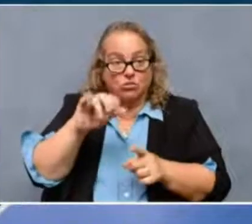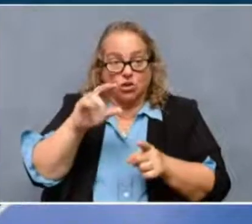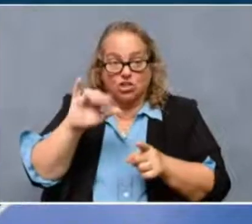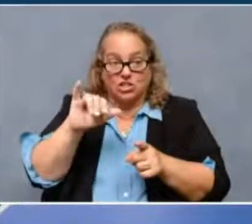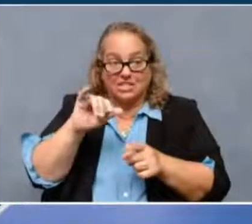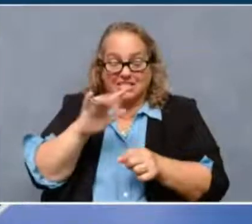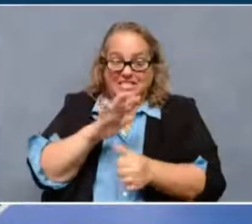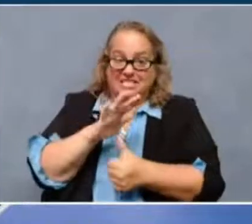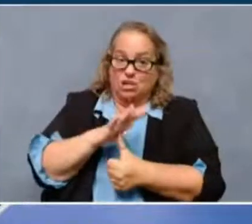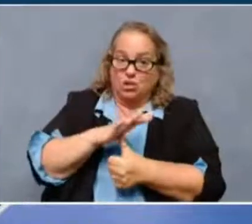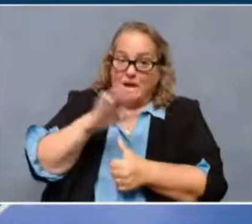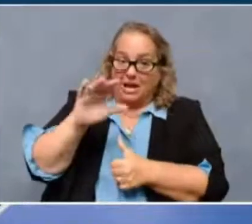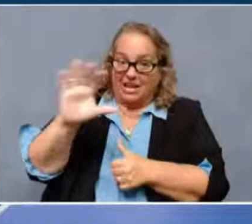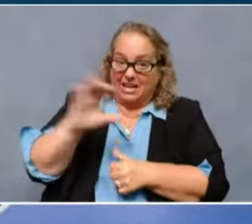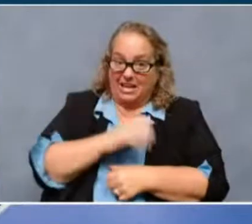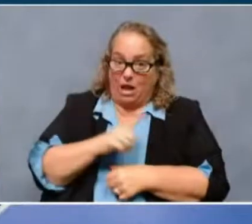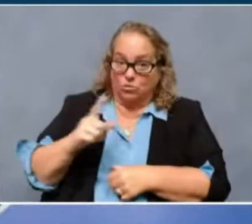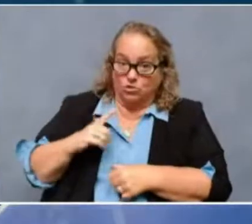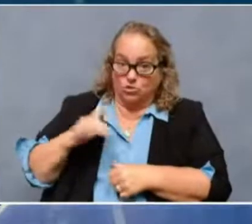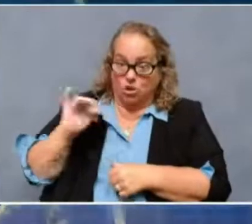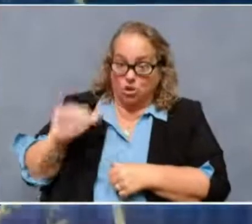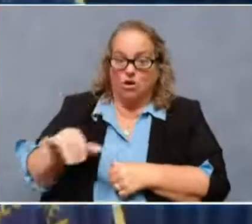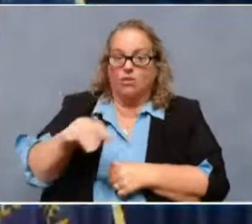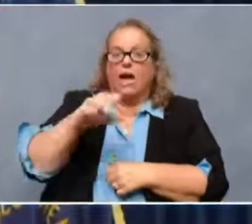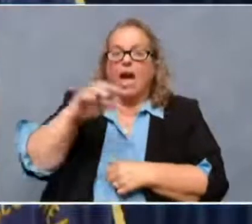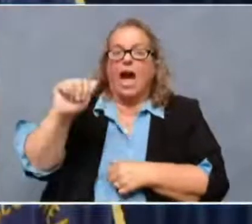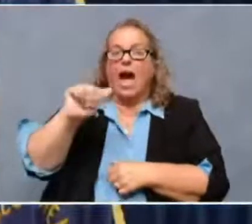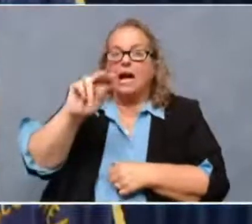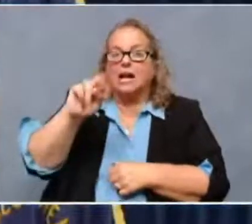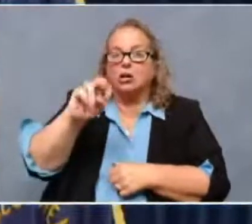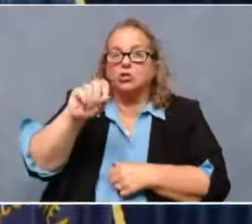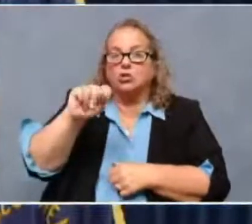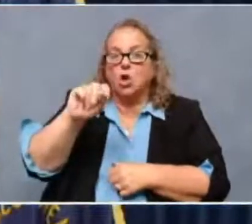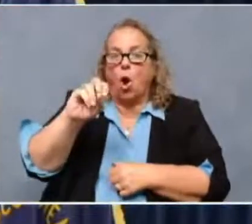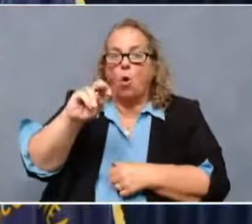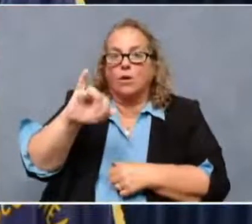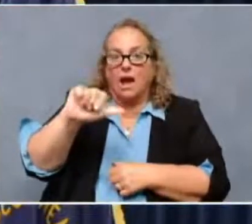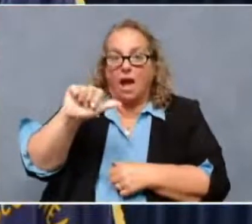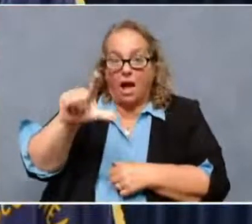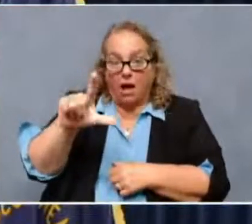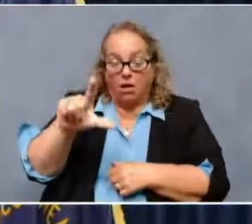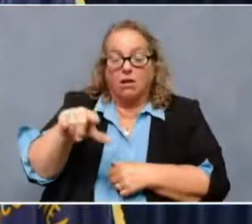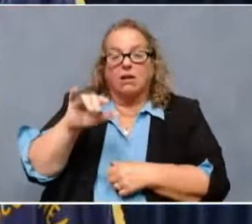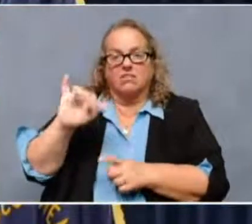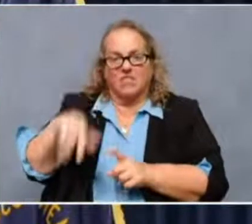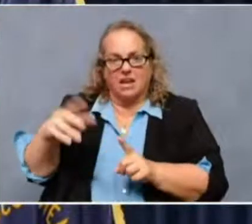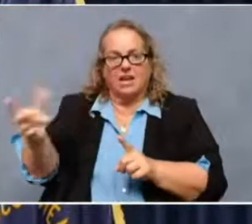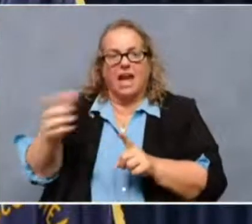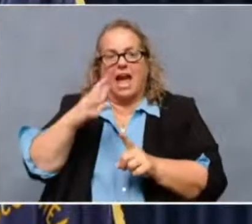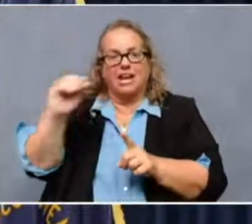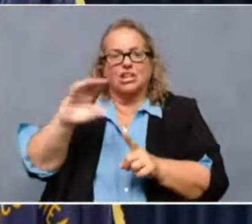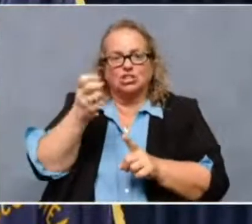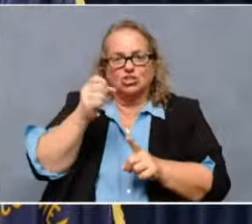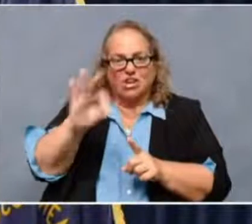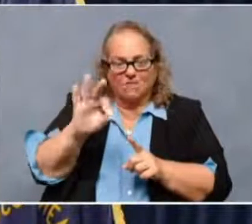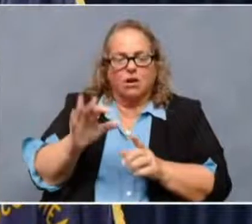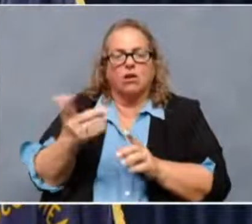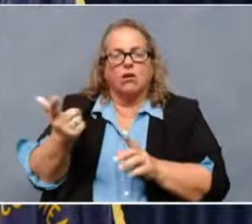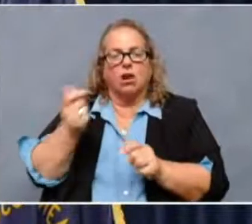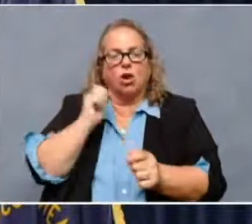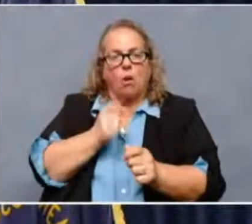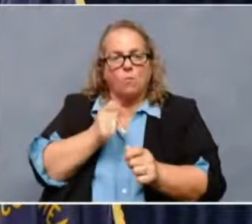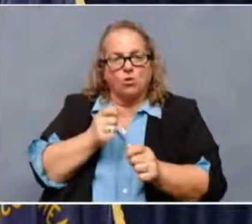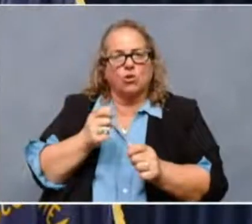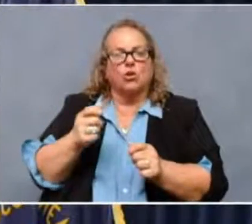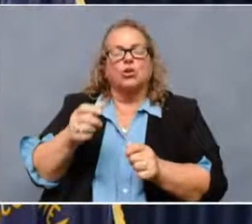Antonio Bodas, Vice President of Communications, and Keith Carpenter, Senior Security Manager at the company. I'd like to thank all of